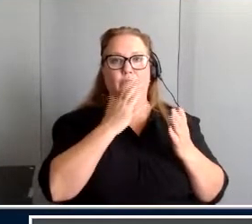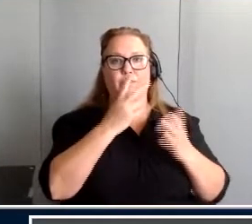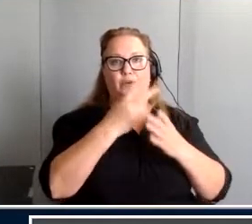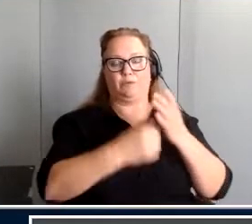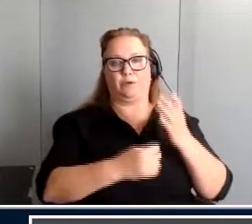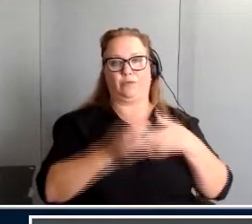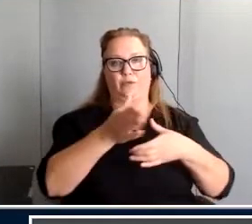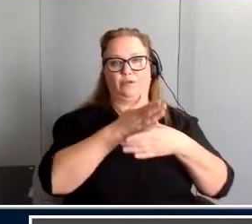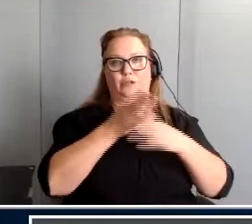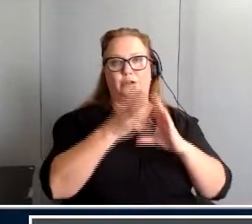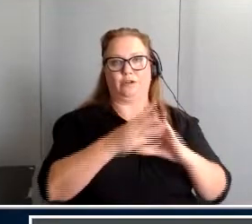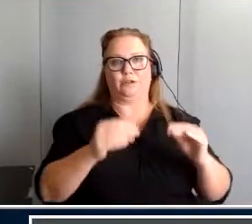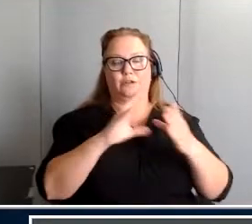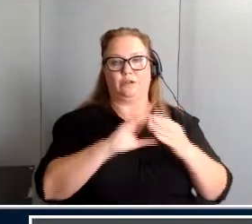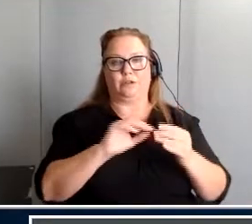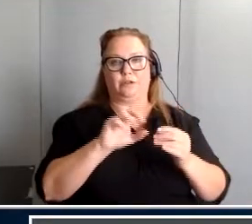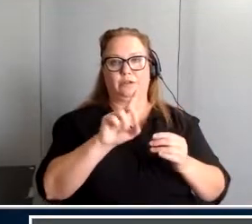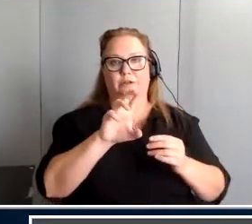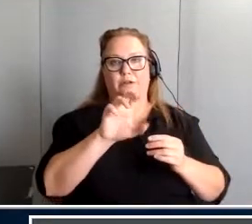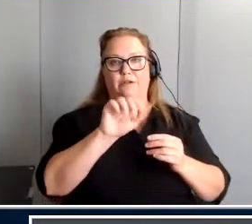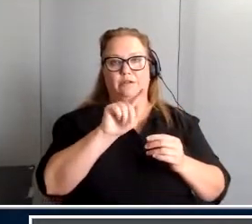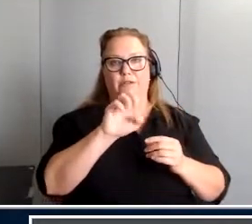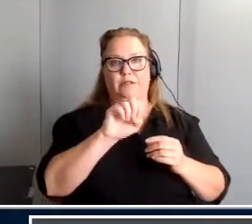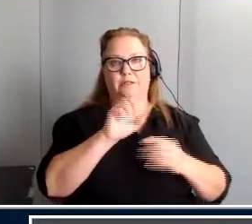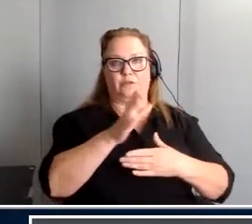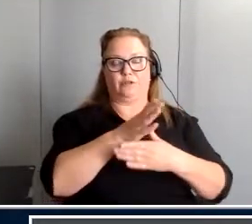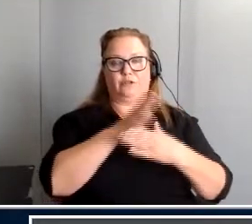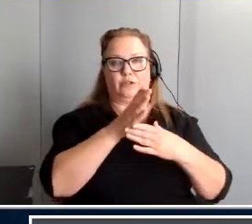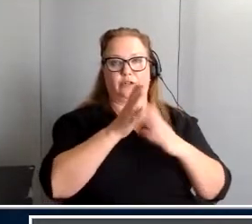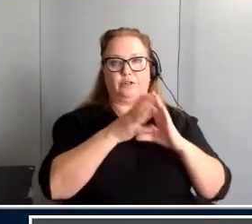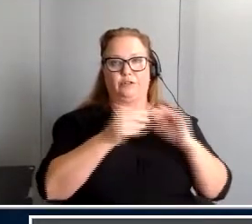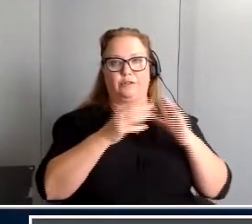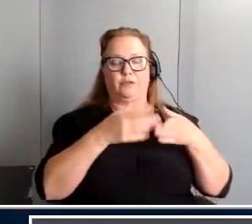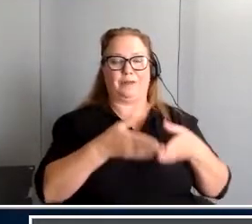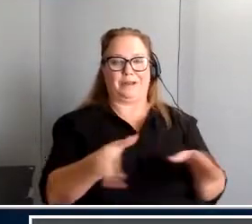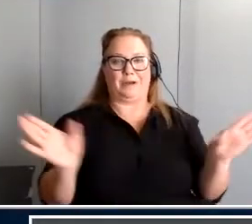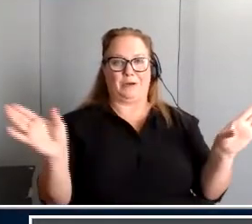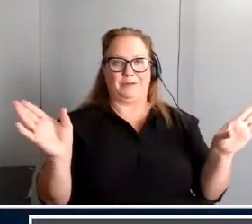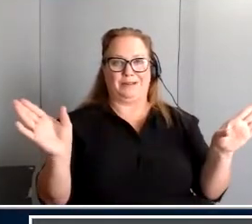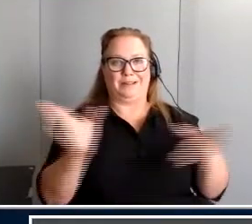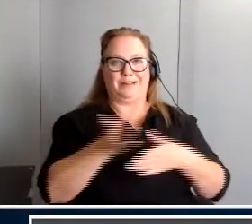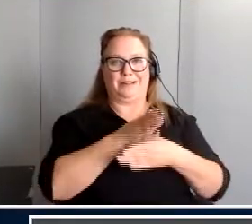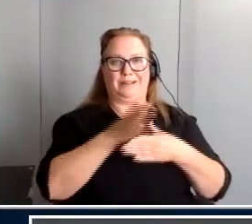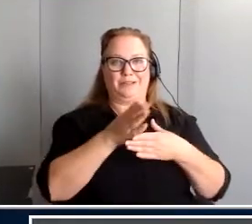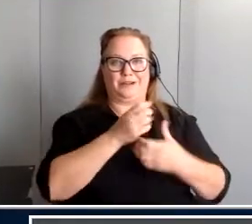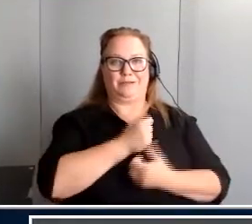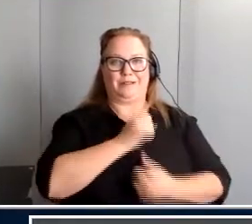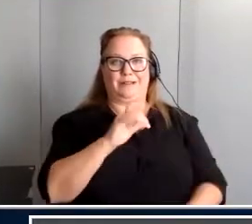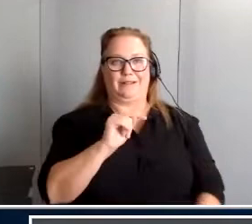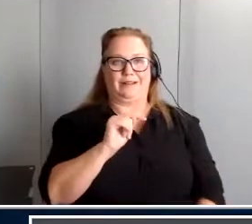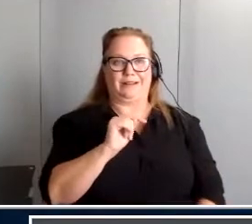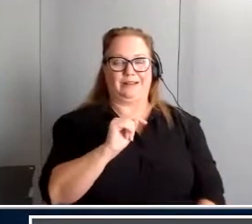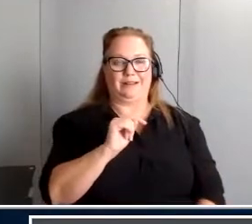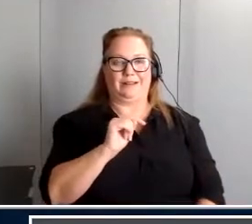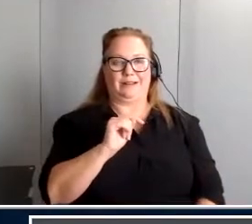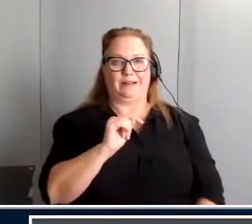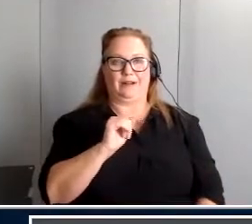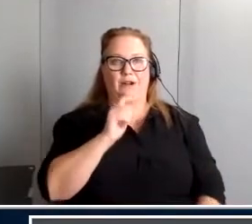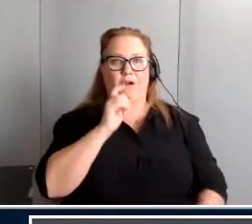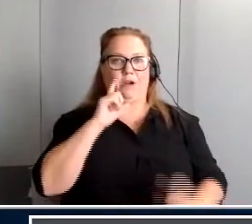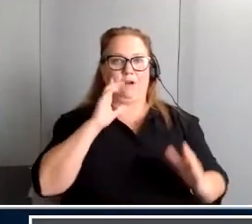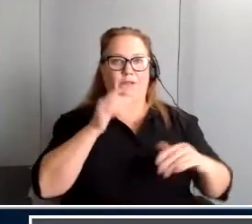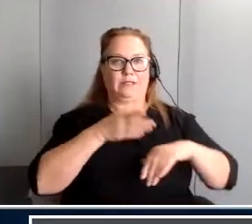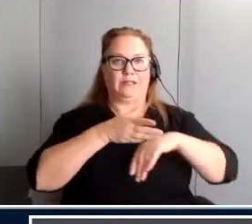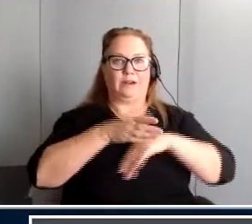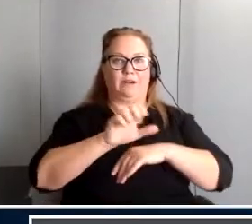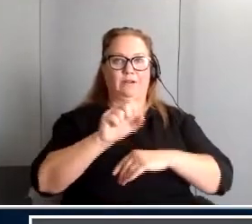your story, and you too, Dr. Stites, for sharing your story and always being so candid and oversharing. We love it. I know, hopefully it's not over. No. At the